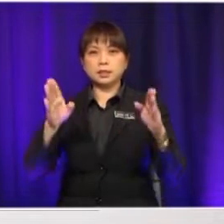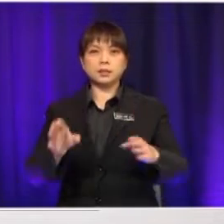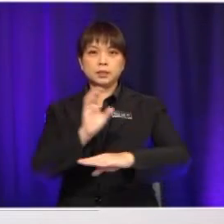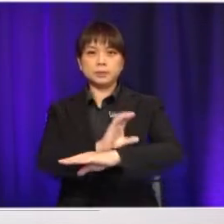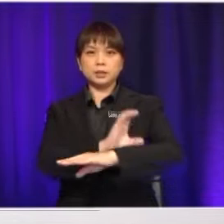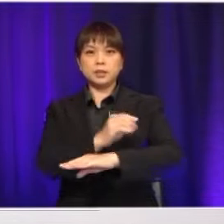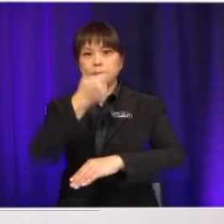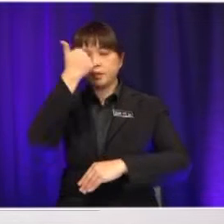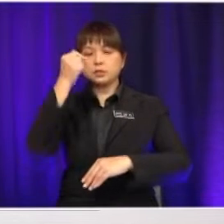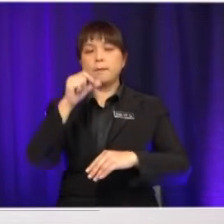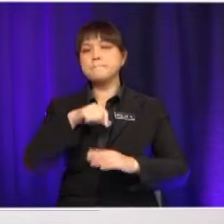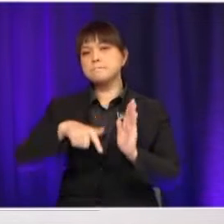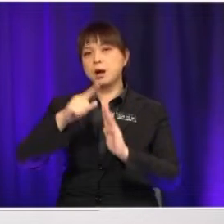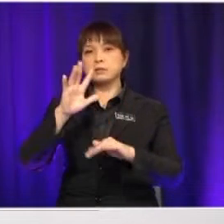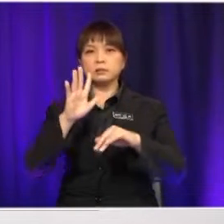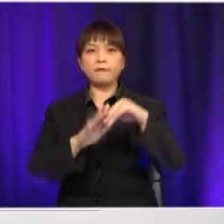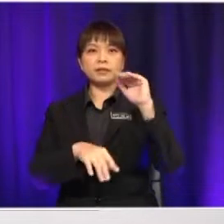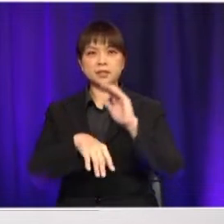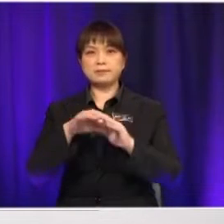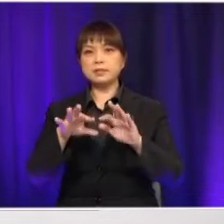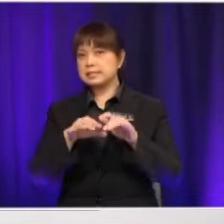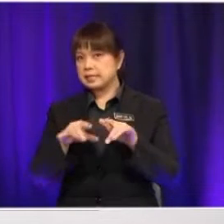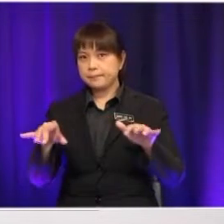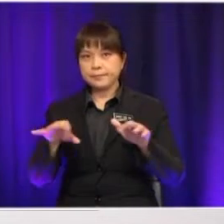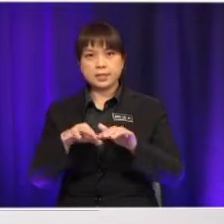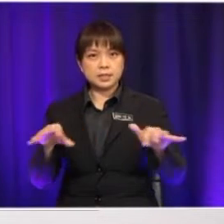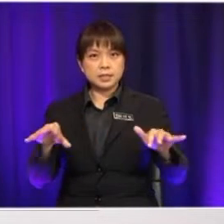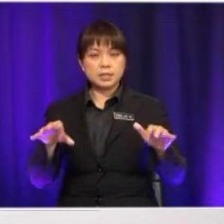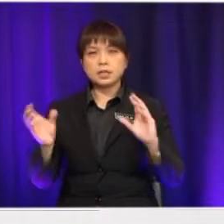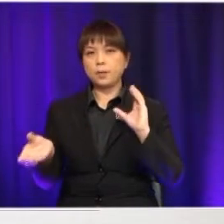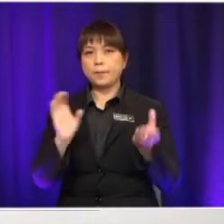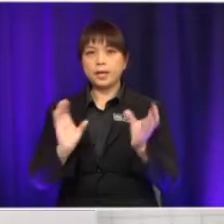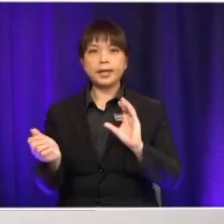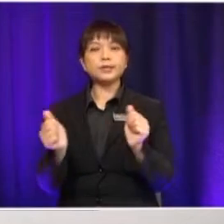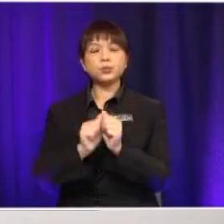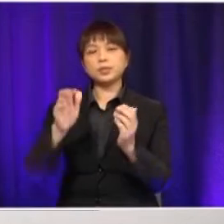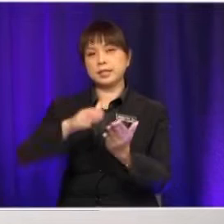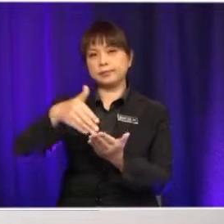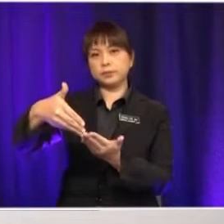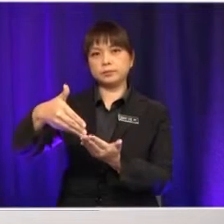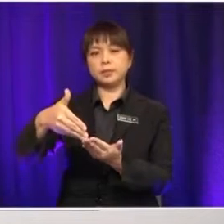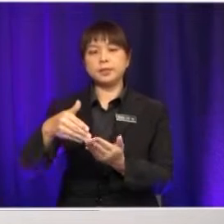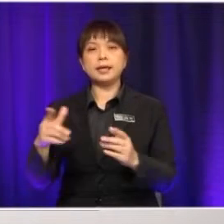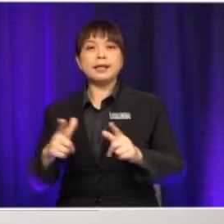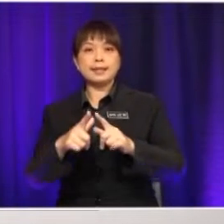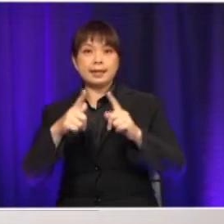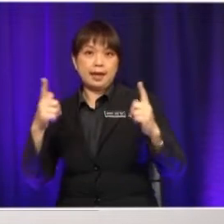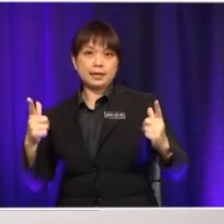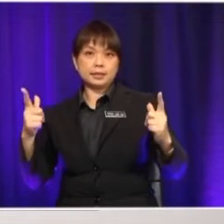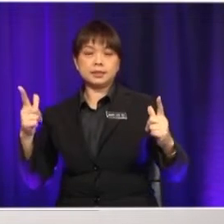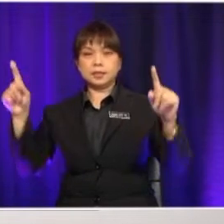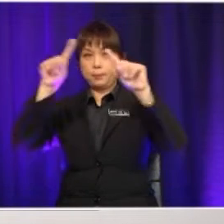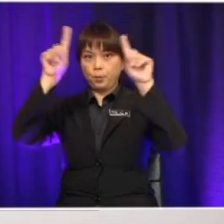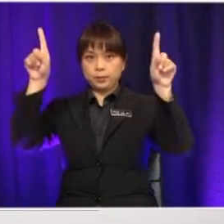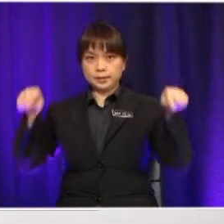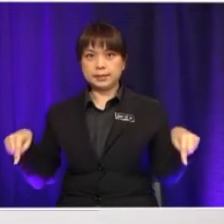comfortable keyboard and a much easier to use mouse compared to a laptop. Besides, it has larger monitors so that my